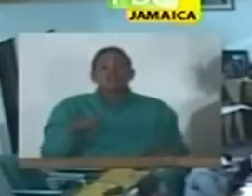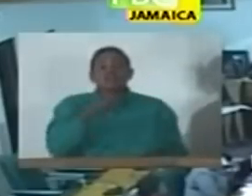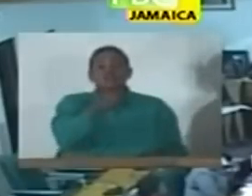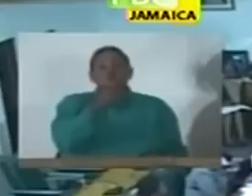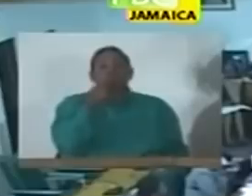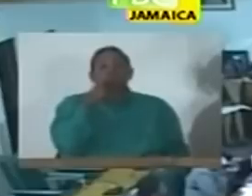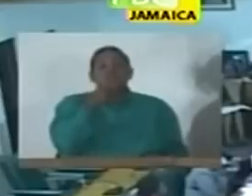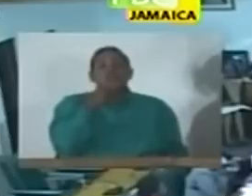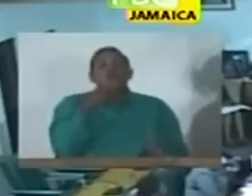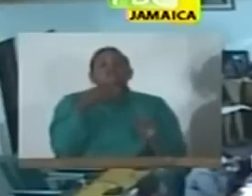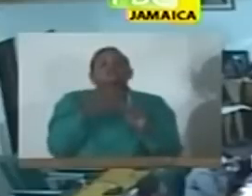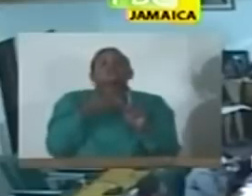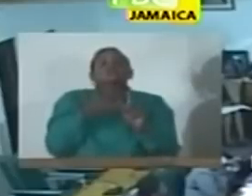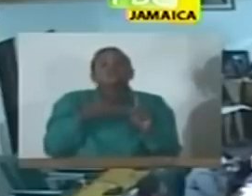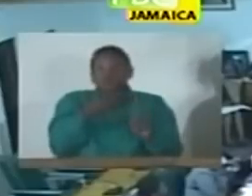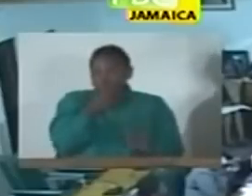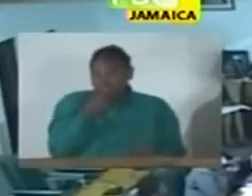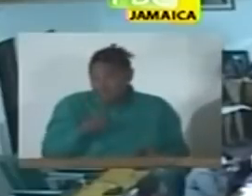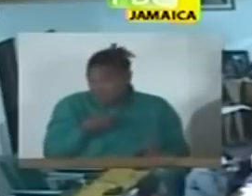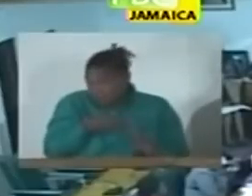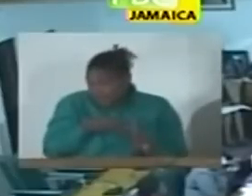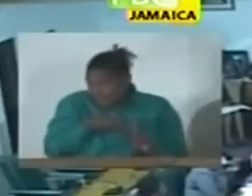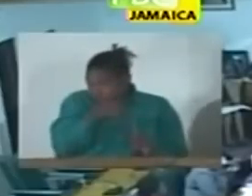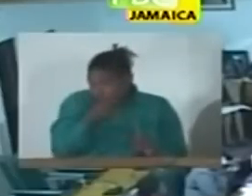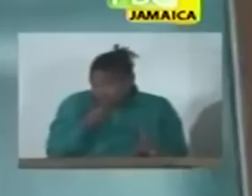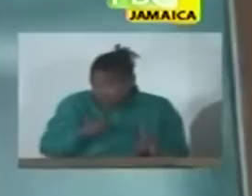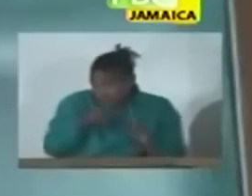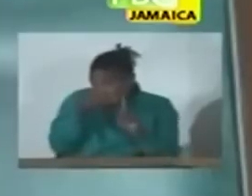you. Are you accusing me of bias?